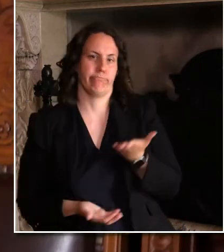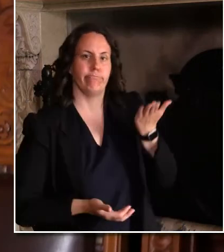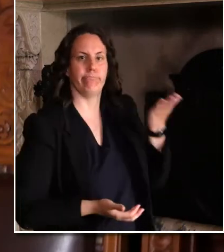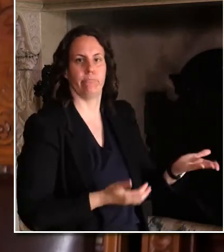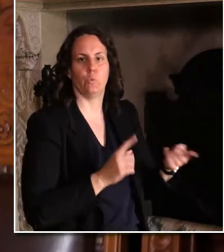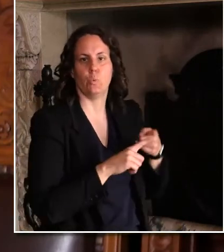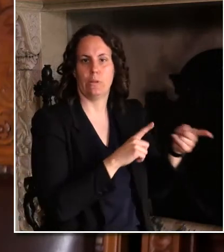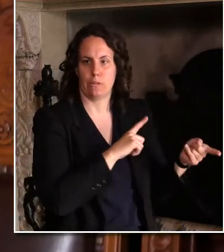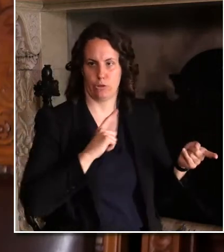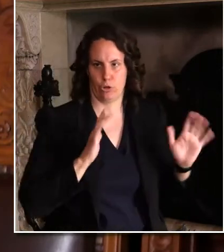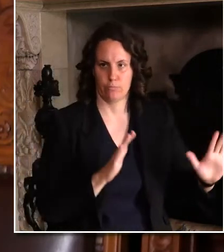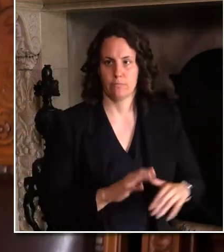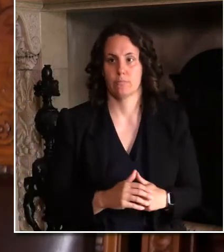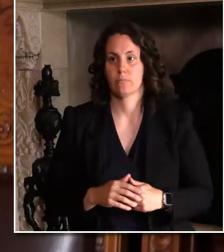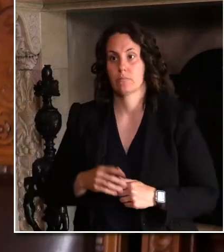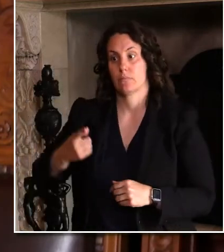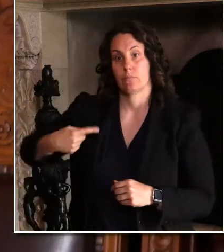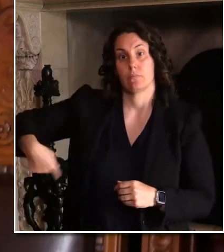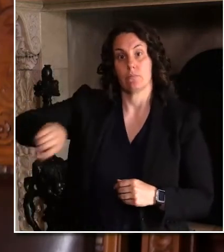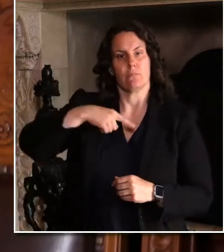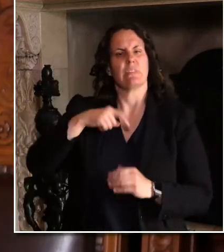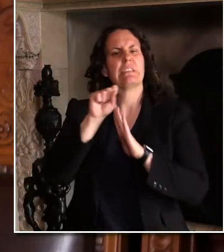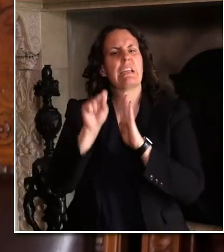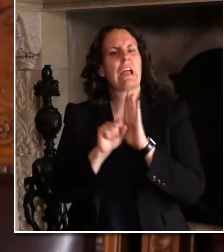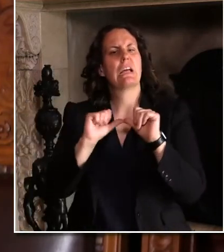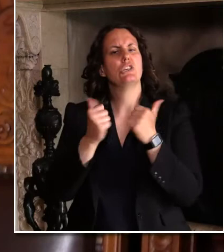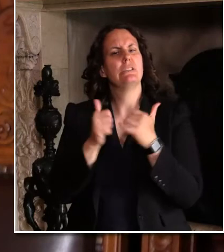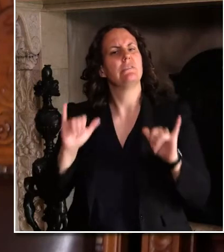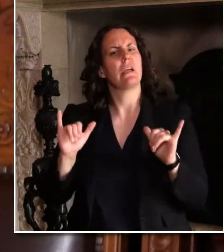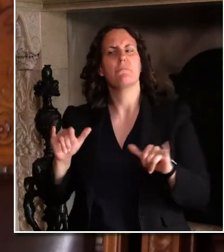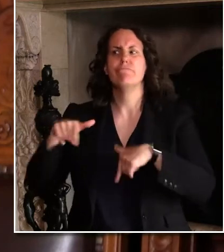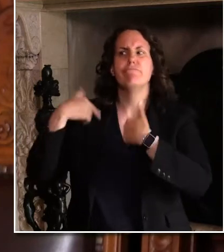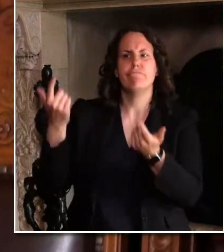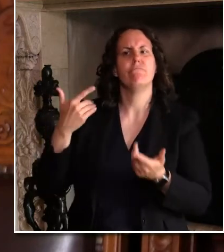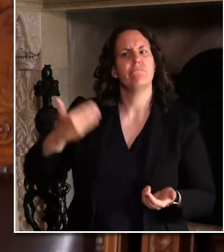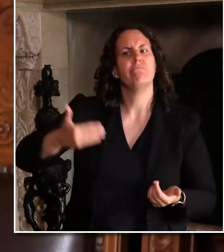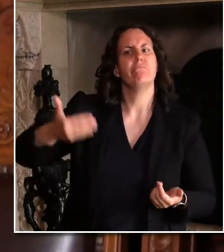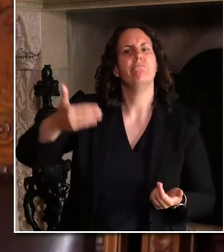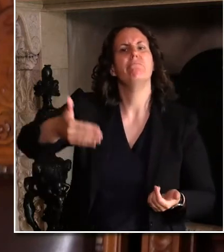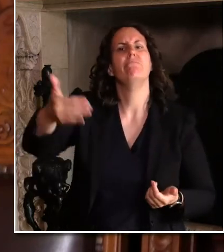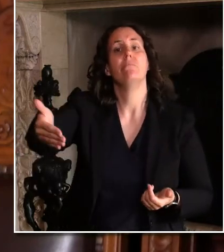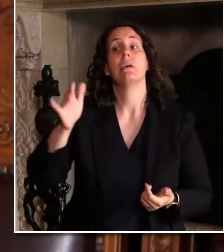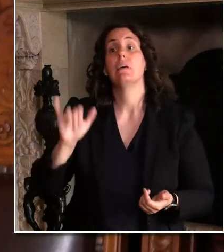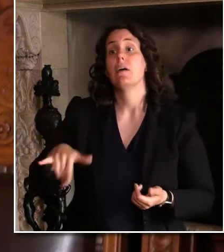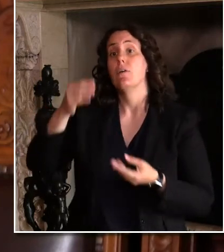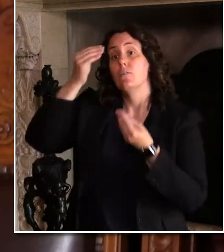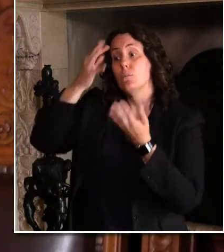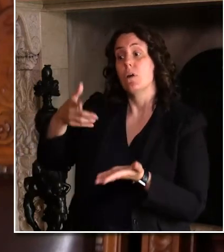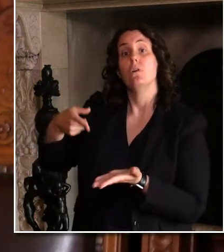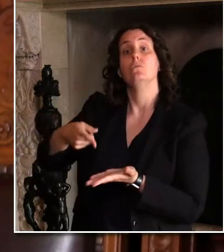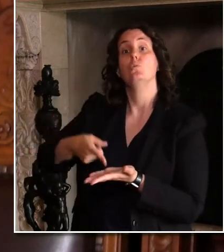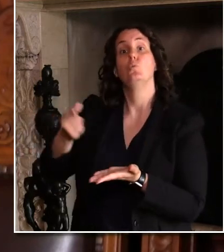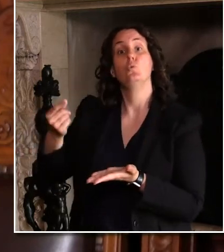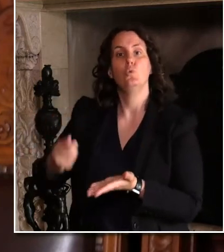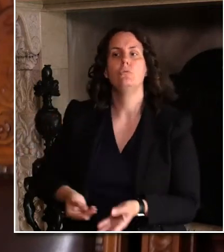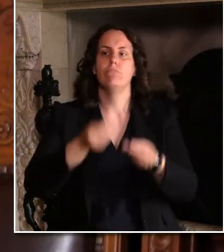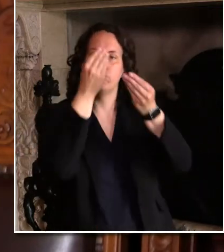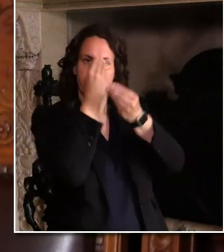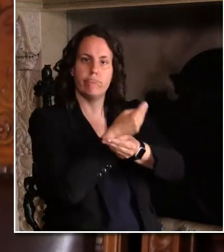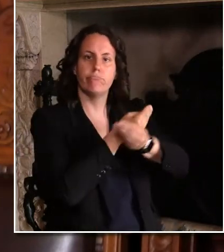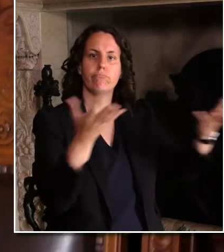agency is considering doing rulemaking and promulgating a rule. So the scope statement that was